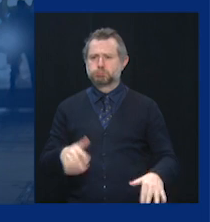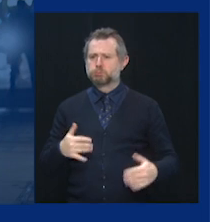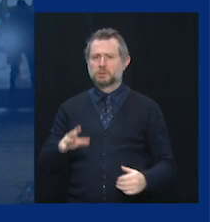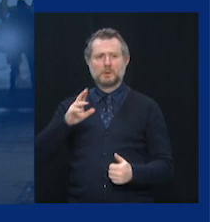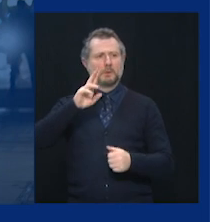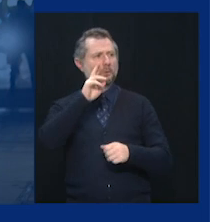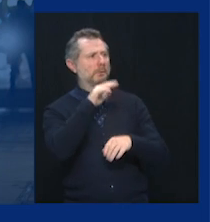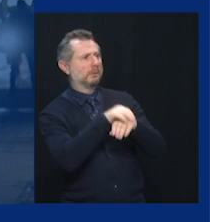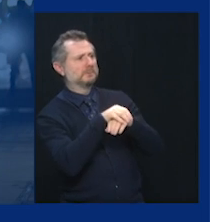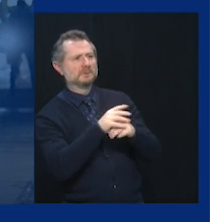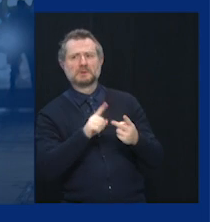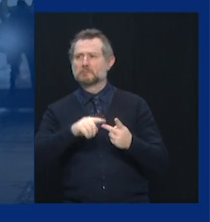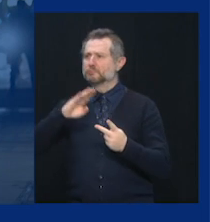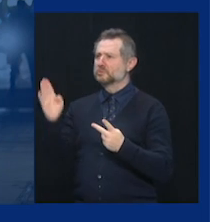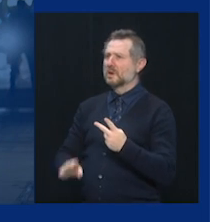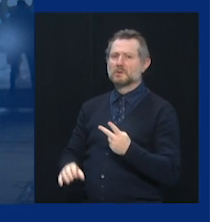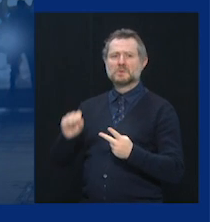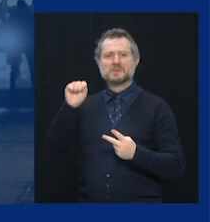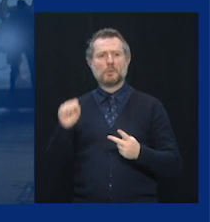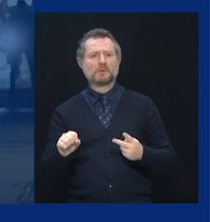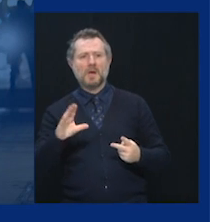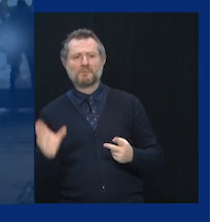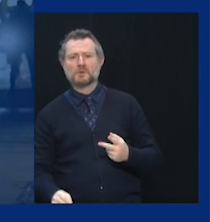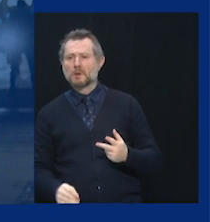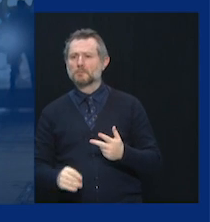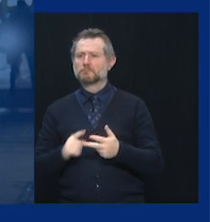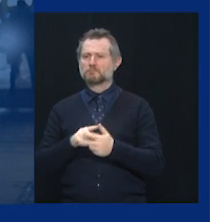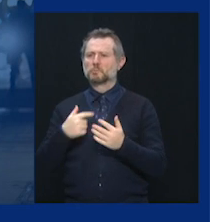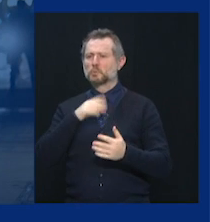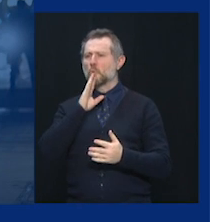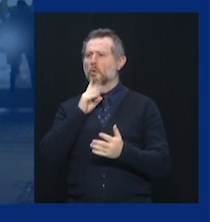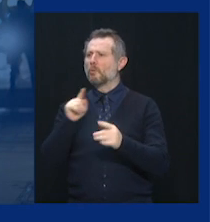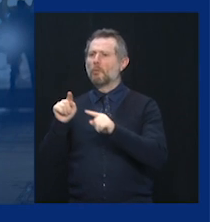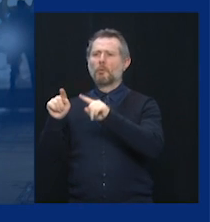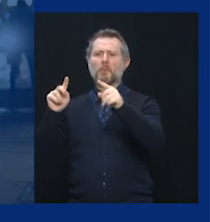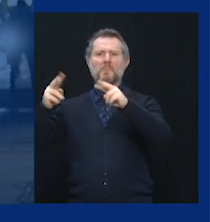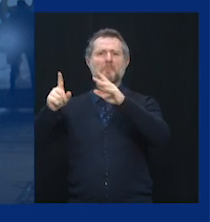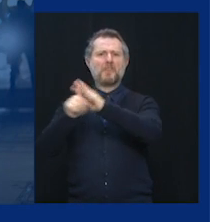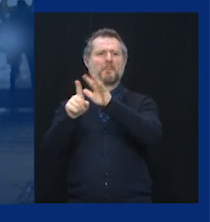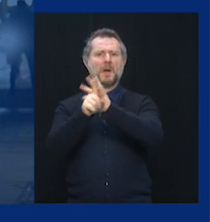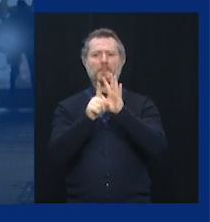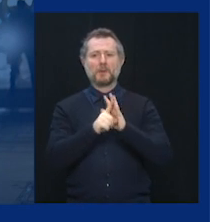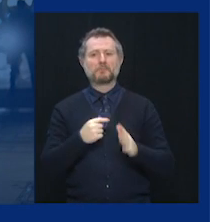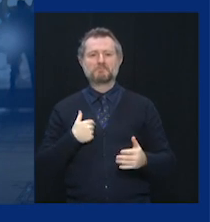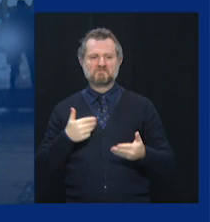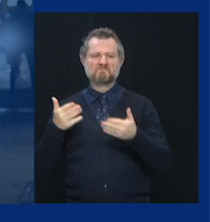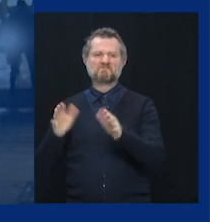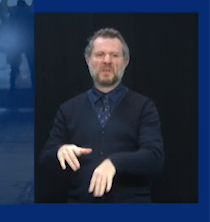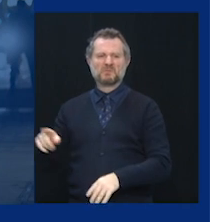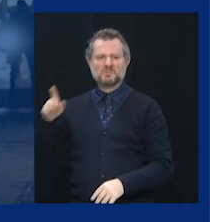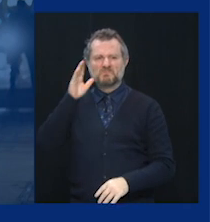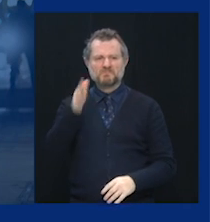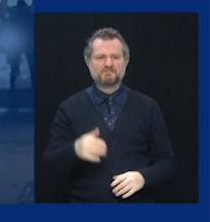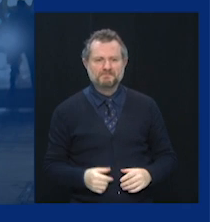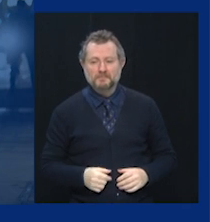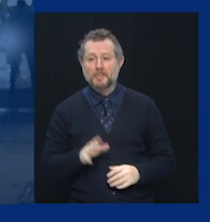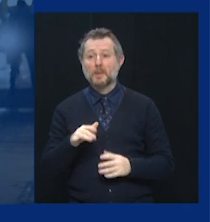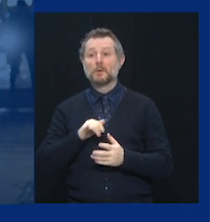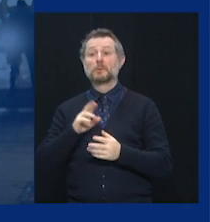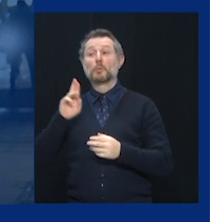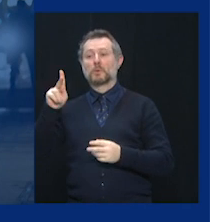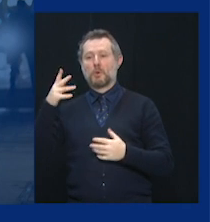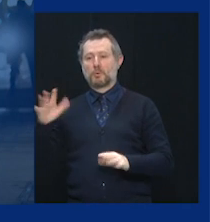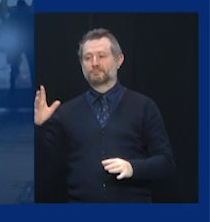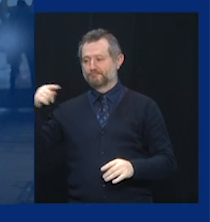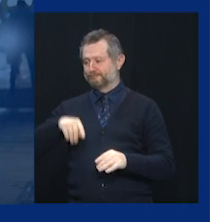more strains. I would wager on it. The UK strain has been spreading, should have